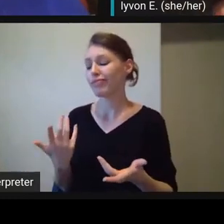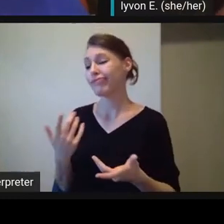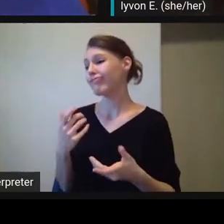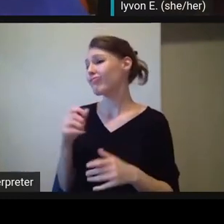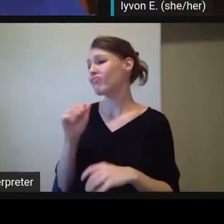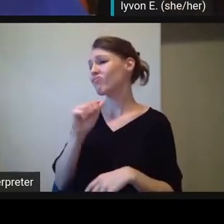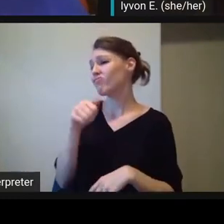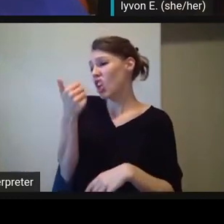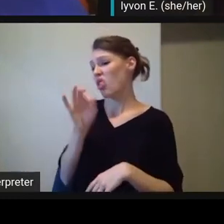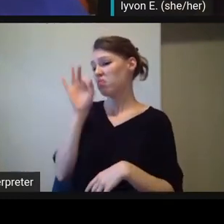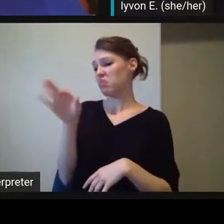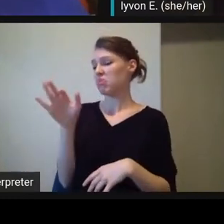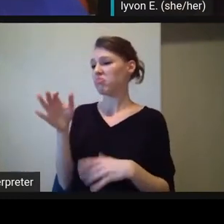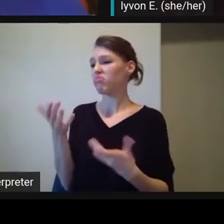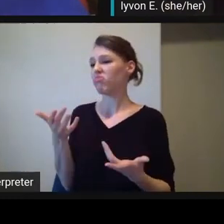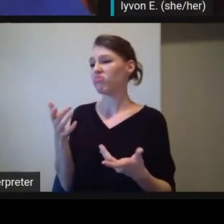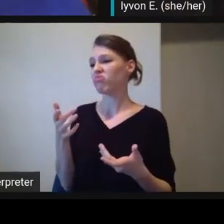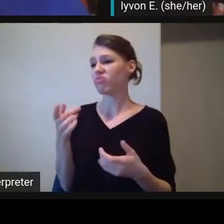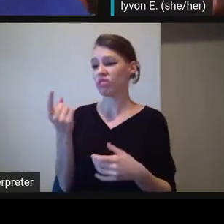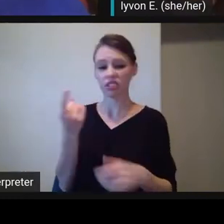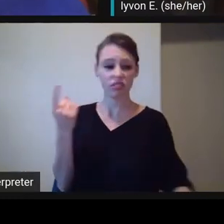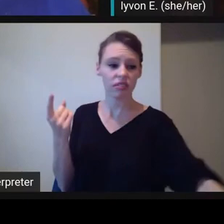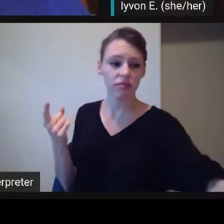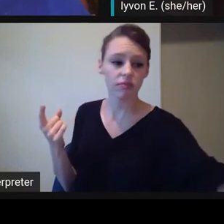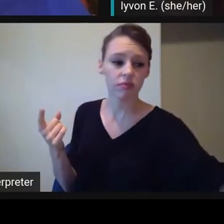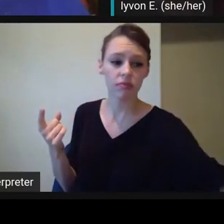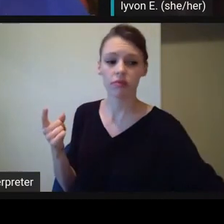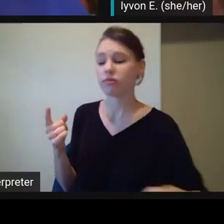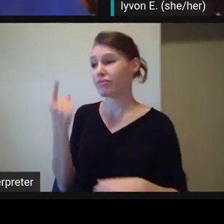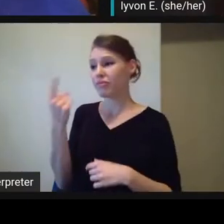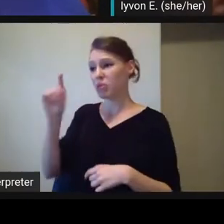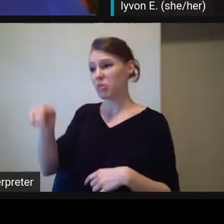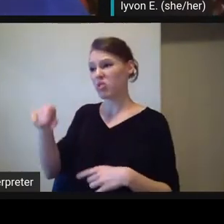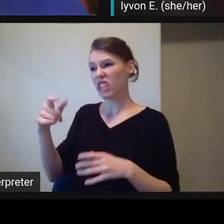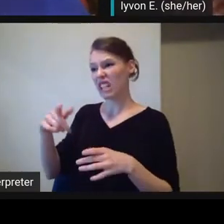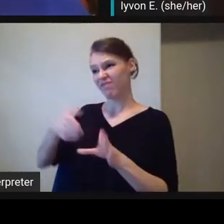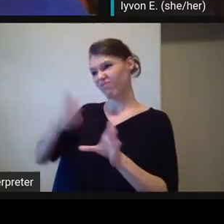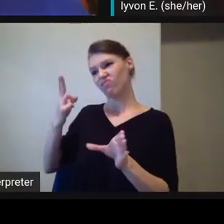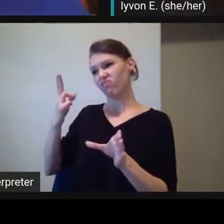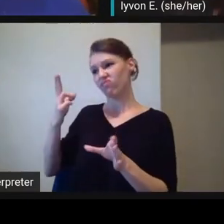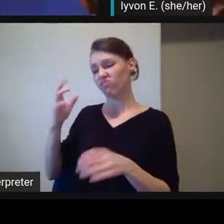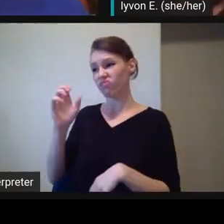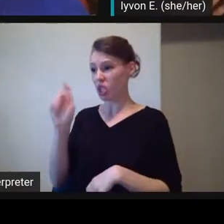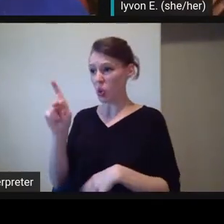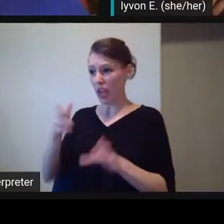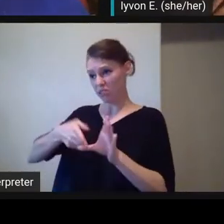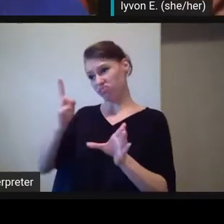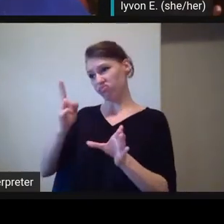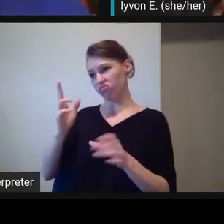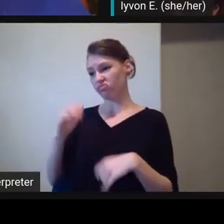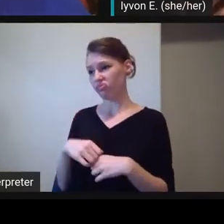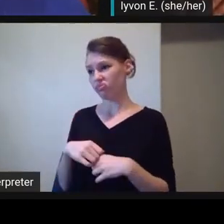say is sometimes step away. That's okay. And we have to normalize that it's okay to step away, and that we don't